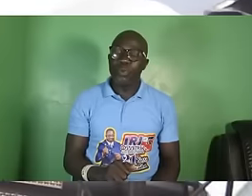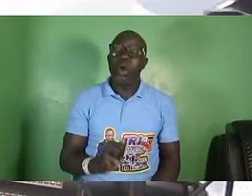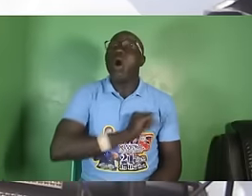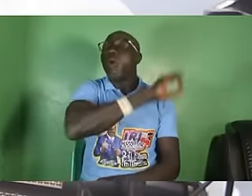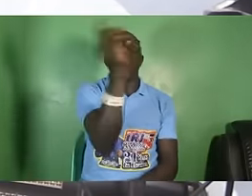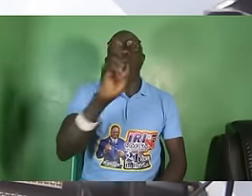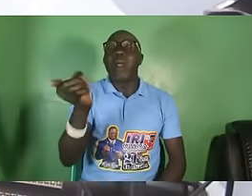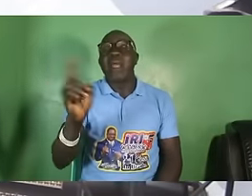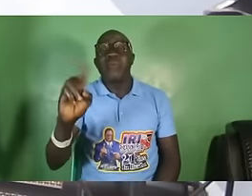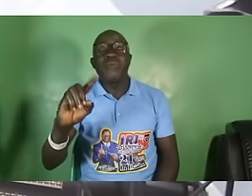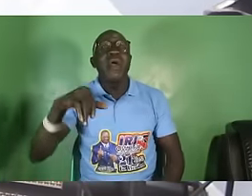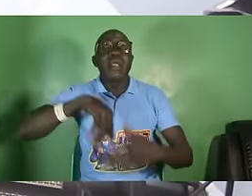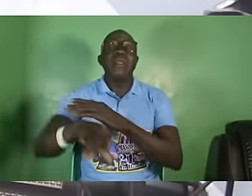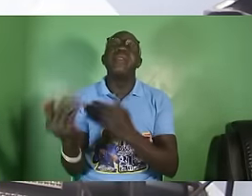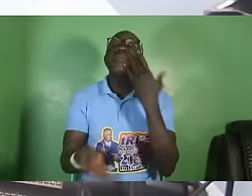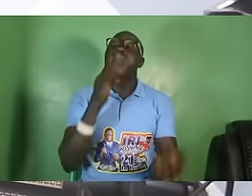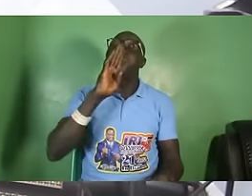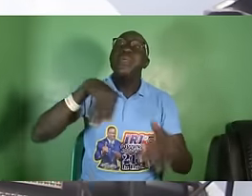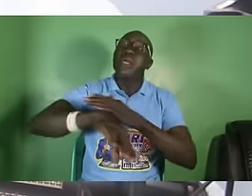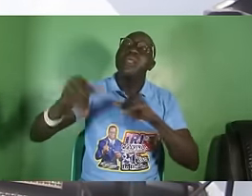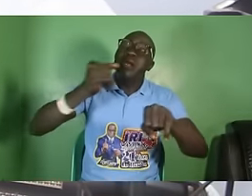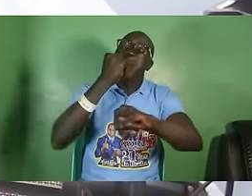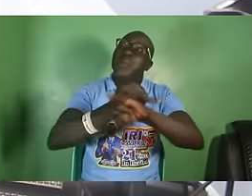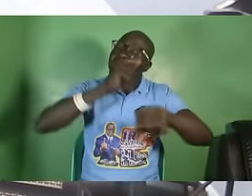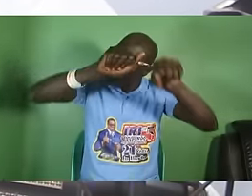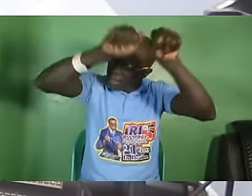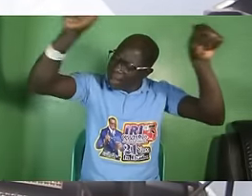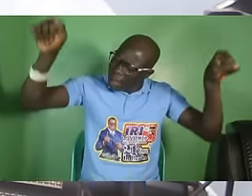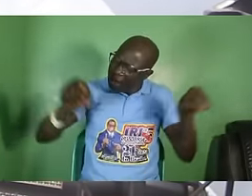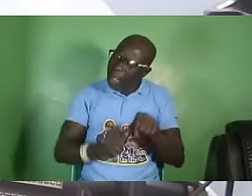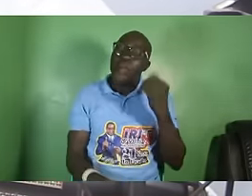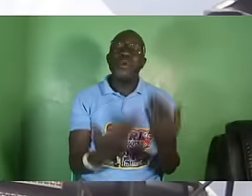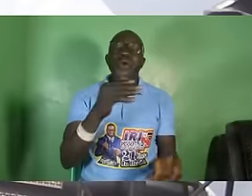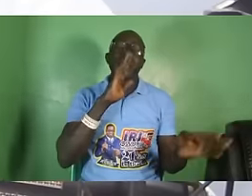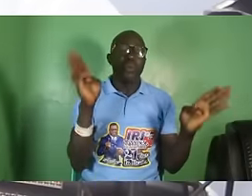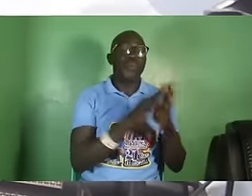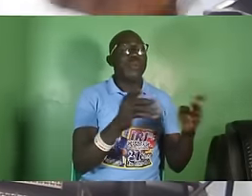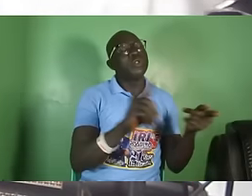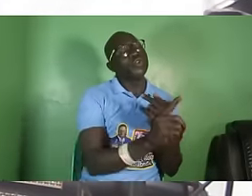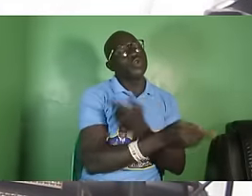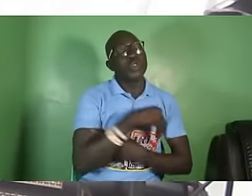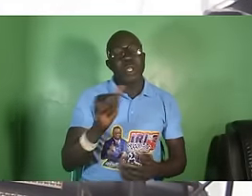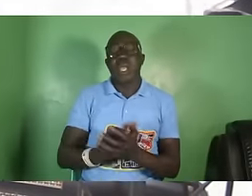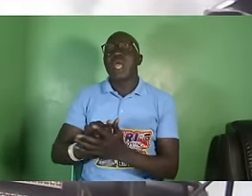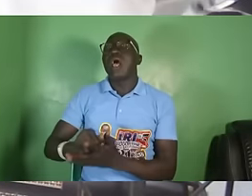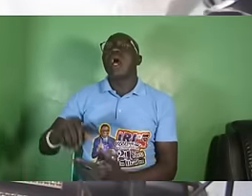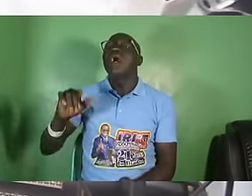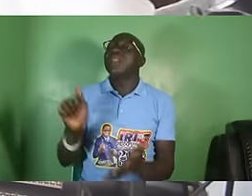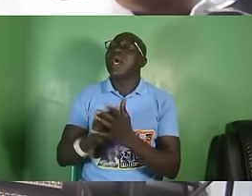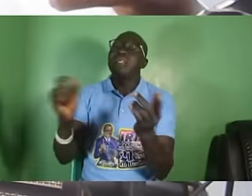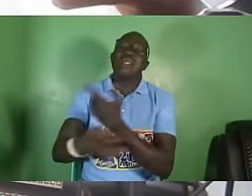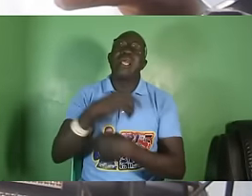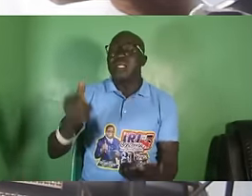go. Go, go, go, go, go, go, go, go, go, go, go, go, go, go, go, go, go, go, go, go, go, go, go, go, go,